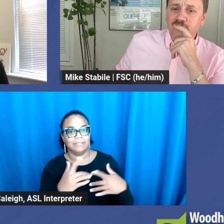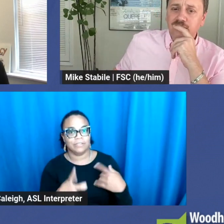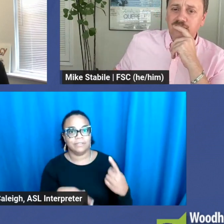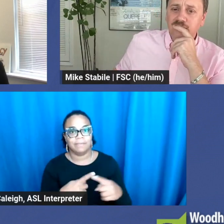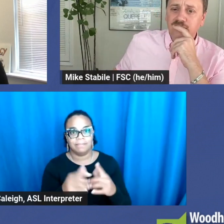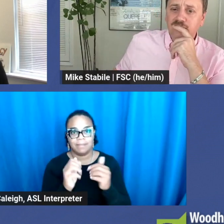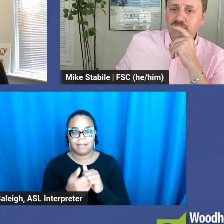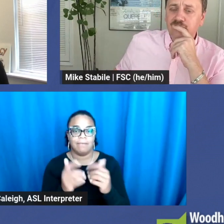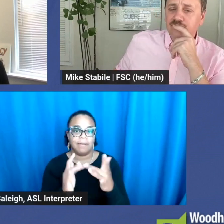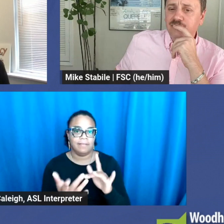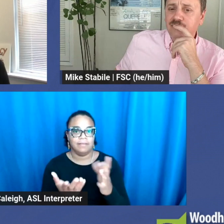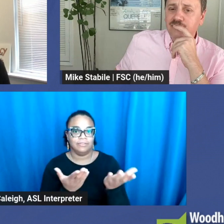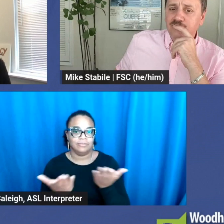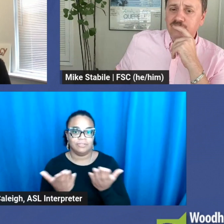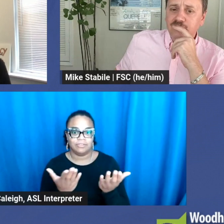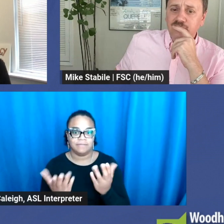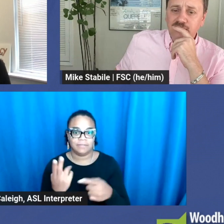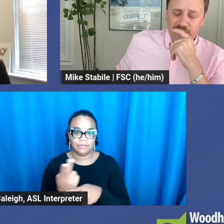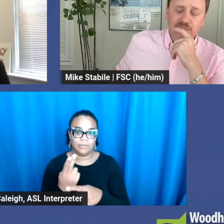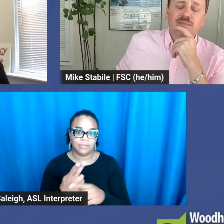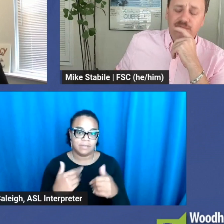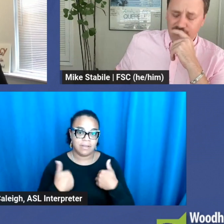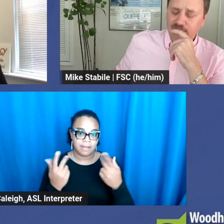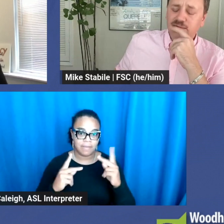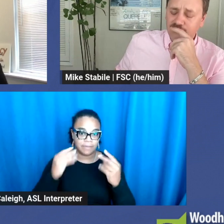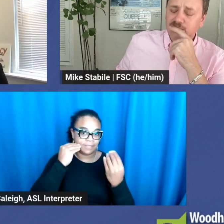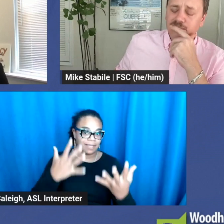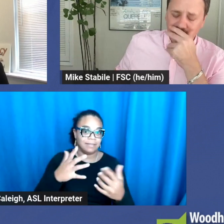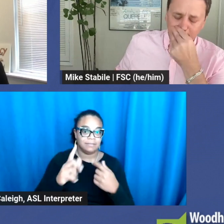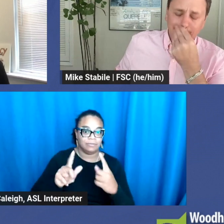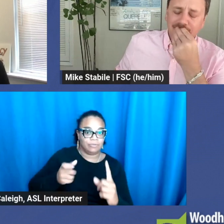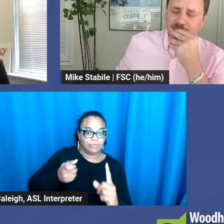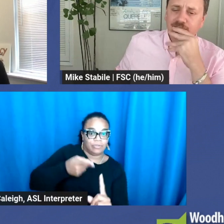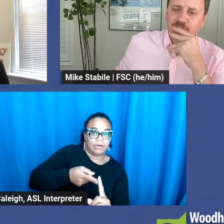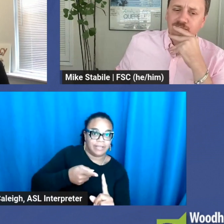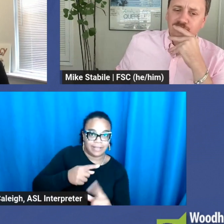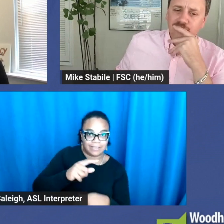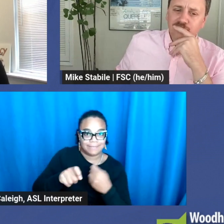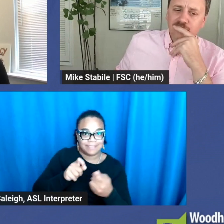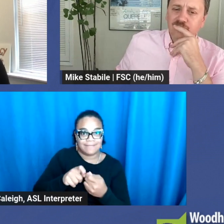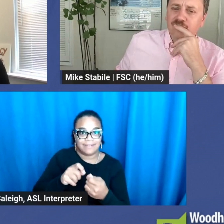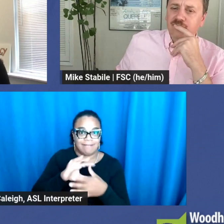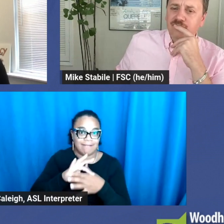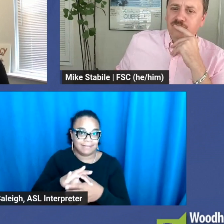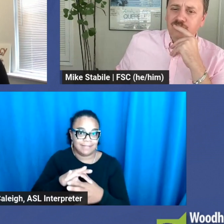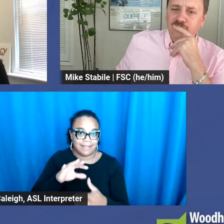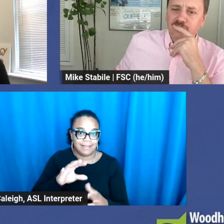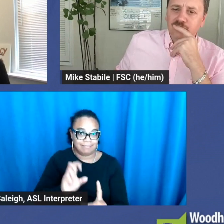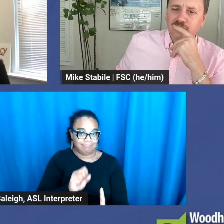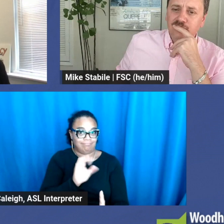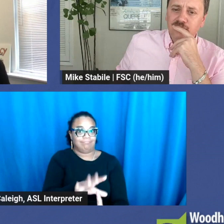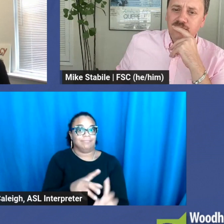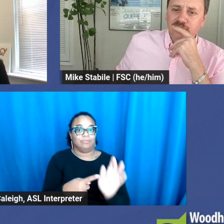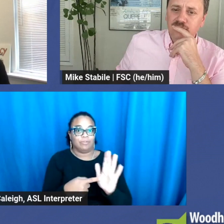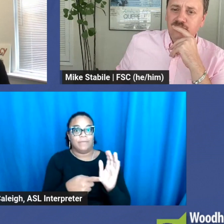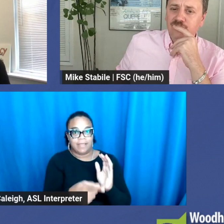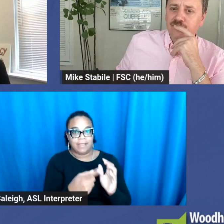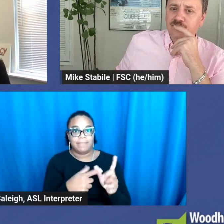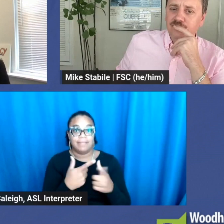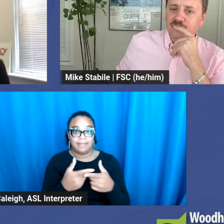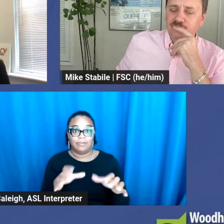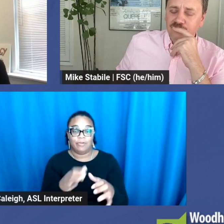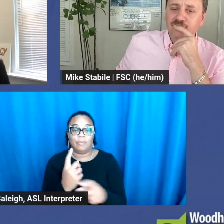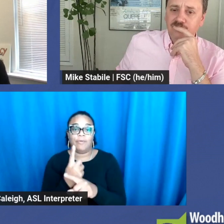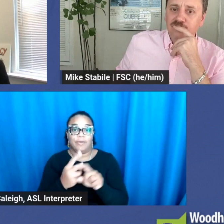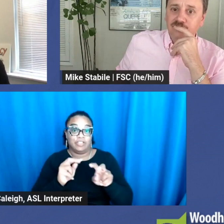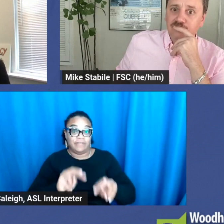online services using young people's data to target certain content at them, to, kind of conduct corporate surveillance of them, those are